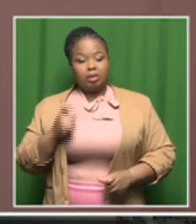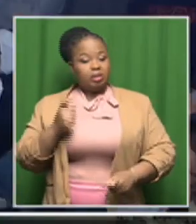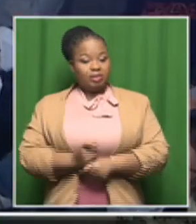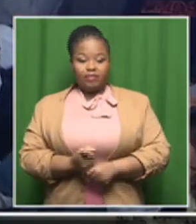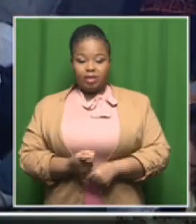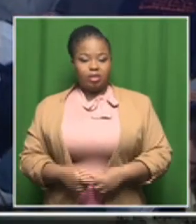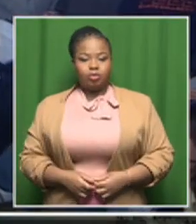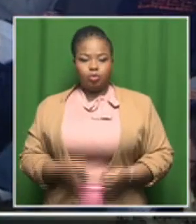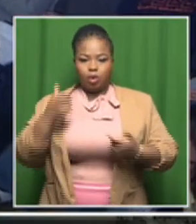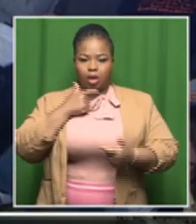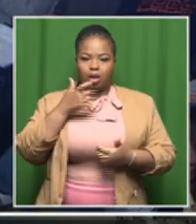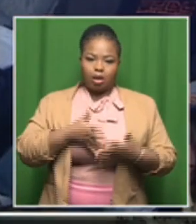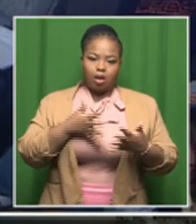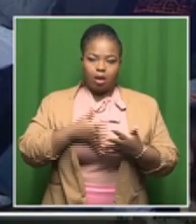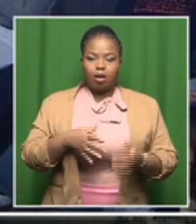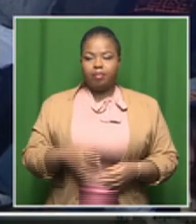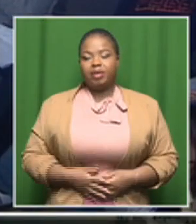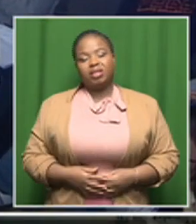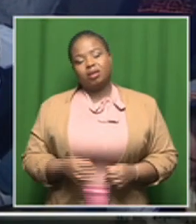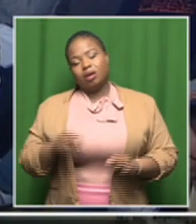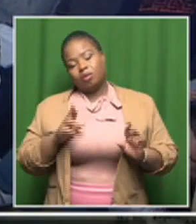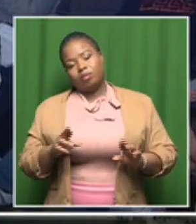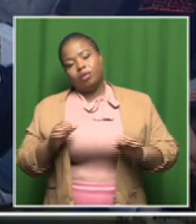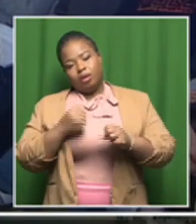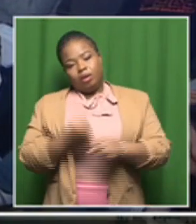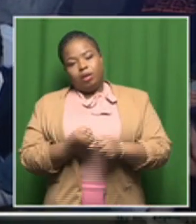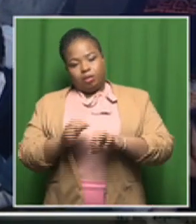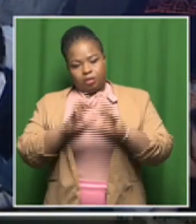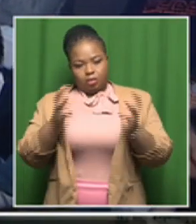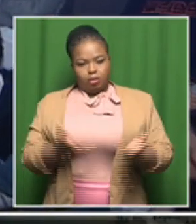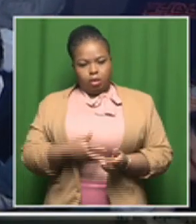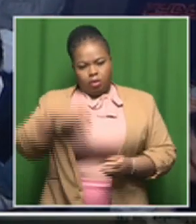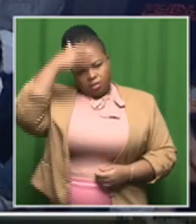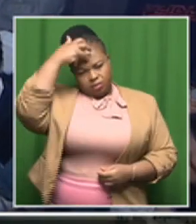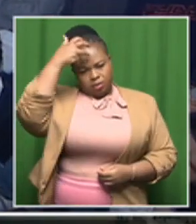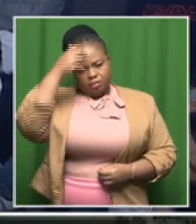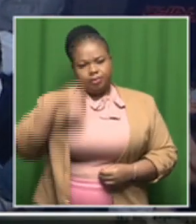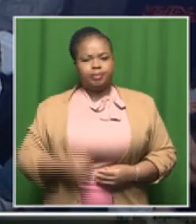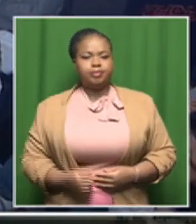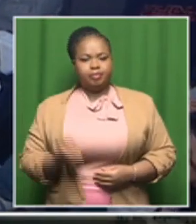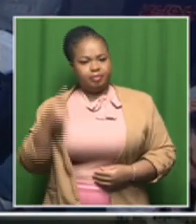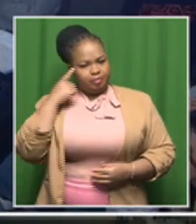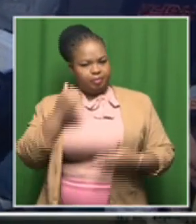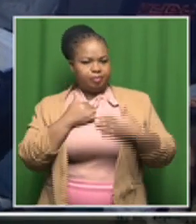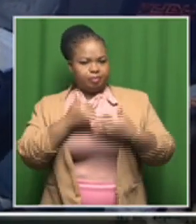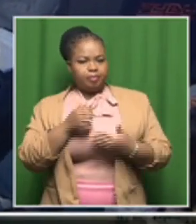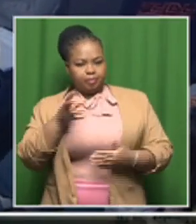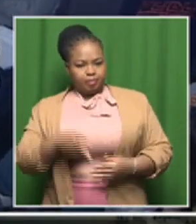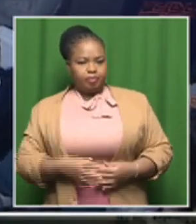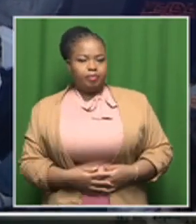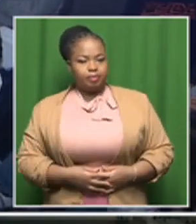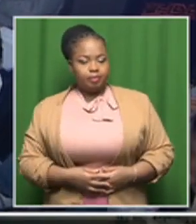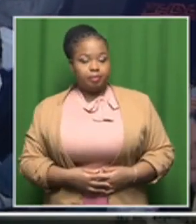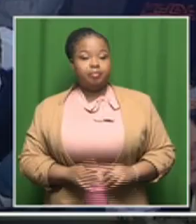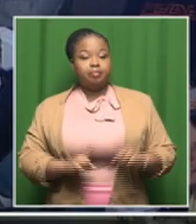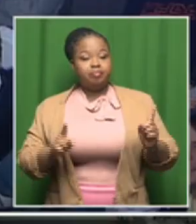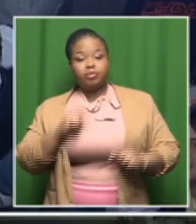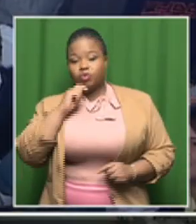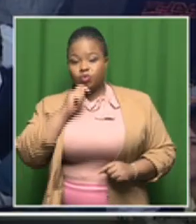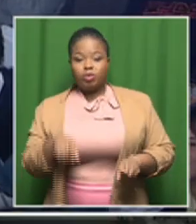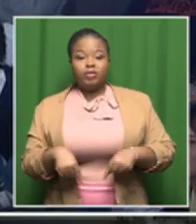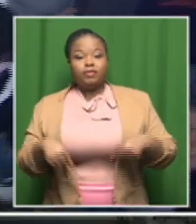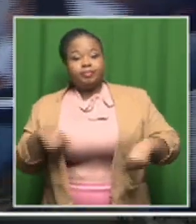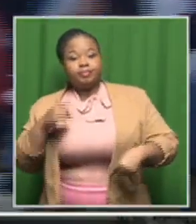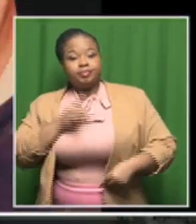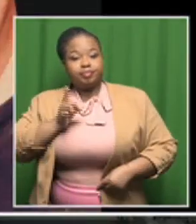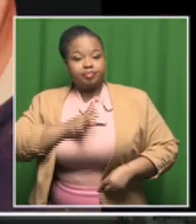at. I hope everybody makes the world laugh at Donald Trump. I think that will help as well. Yeah. But laughing at fear is a